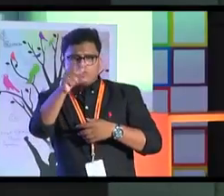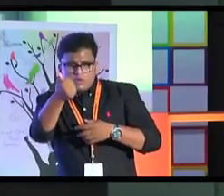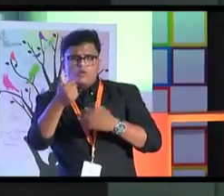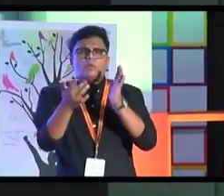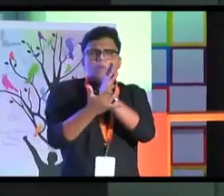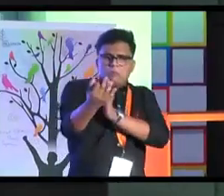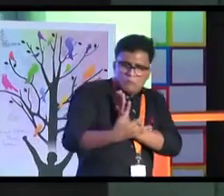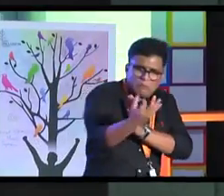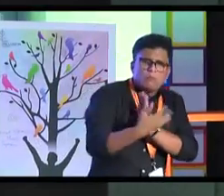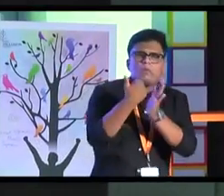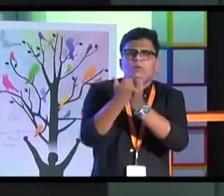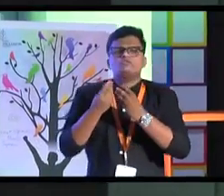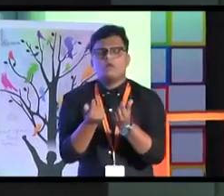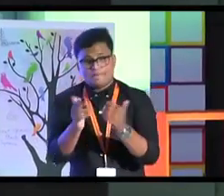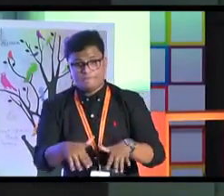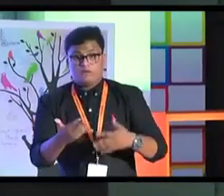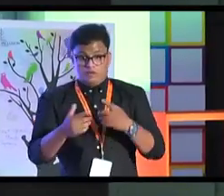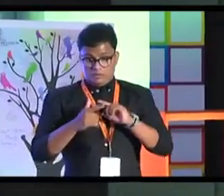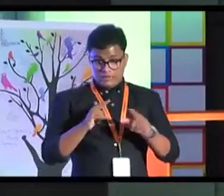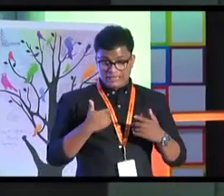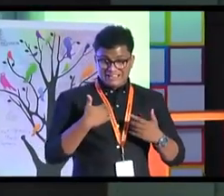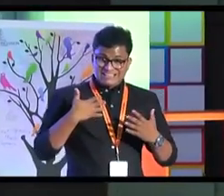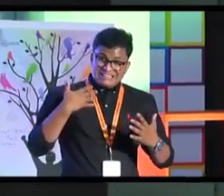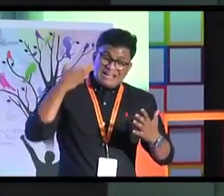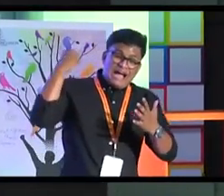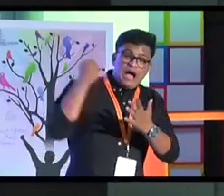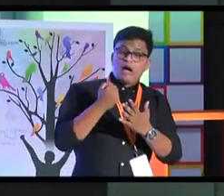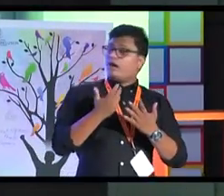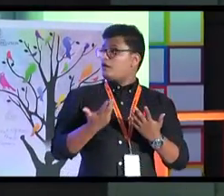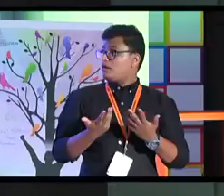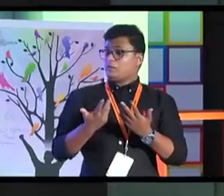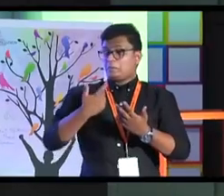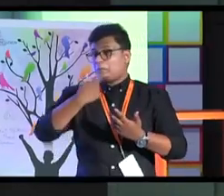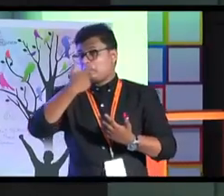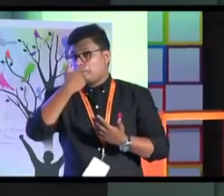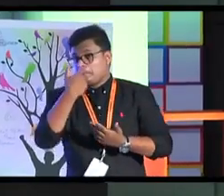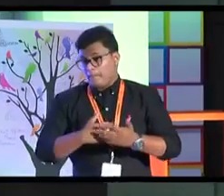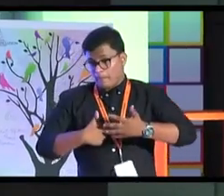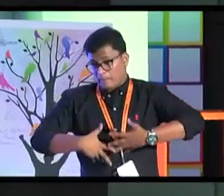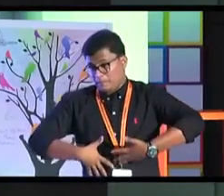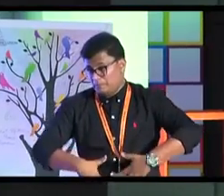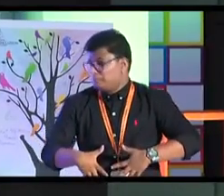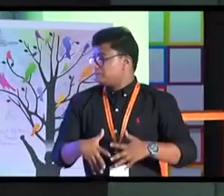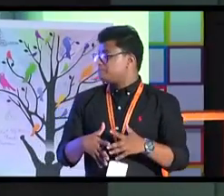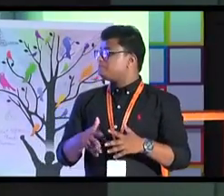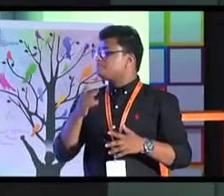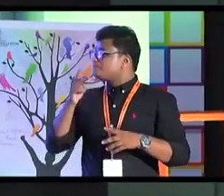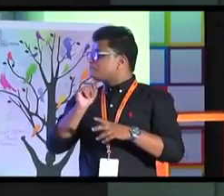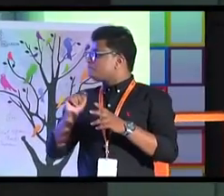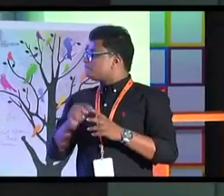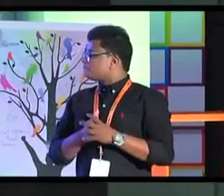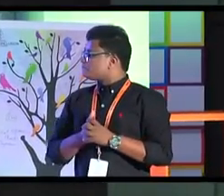also. So our approach, as you can see, ability-centric social repositioning. So we call